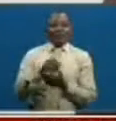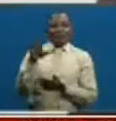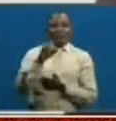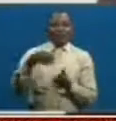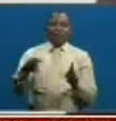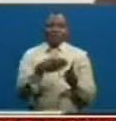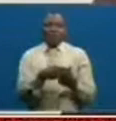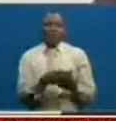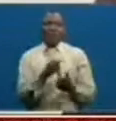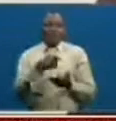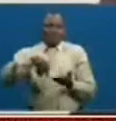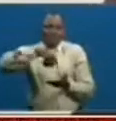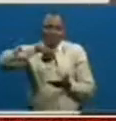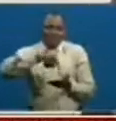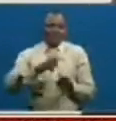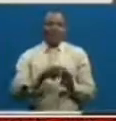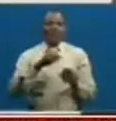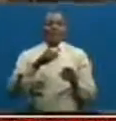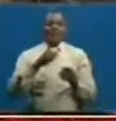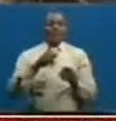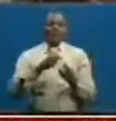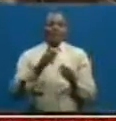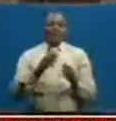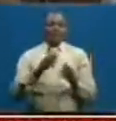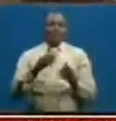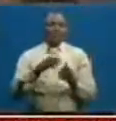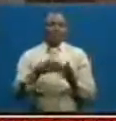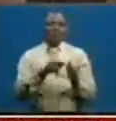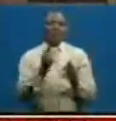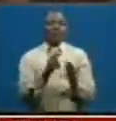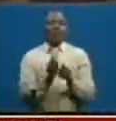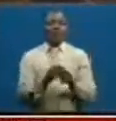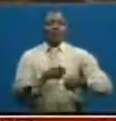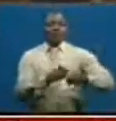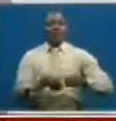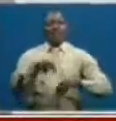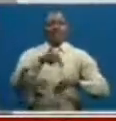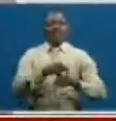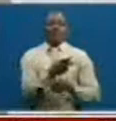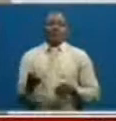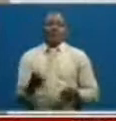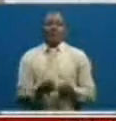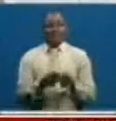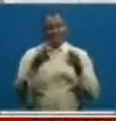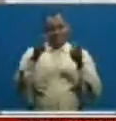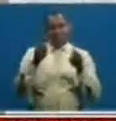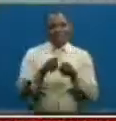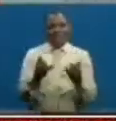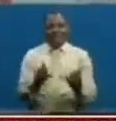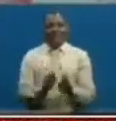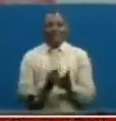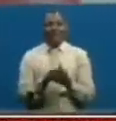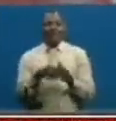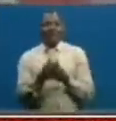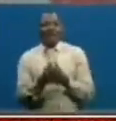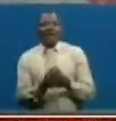5,500 songs have been digitized by the Musicians Union of Ghana to protect their national intellectual property. The issue at stake is